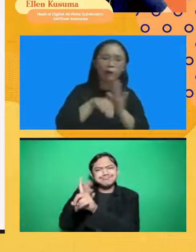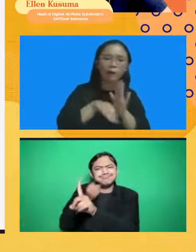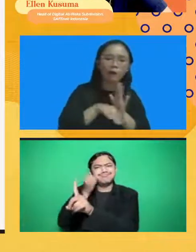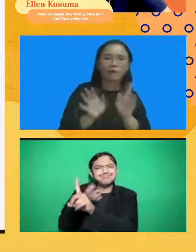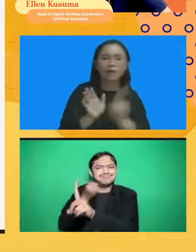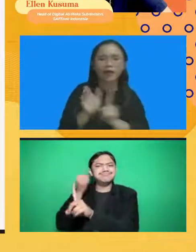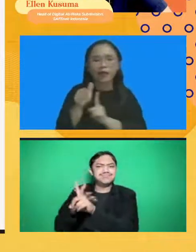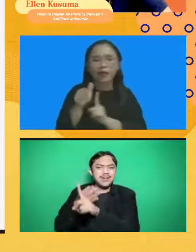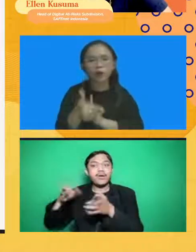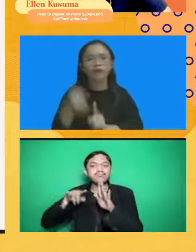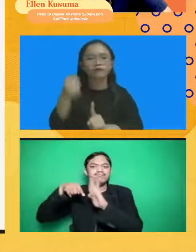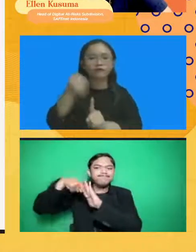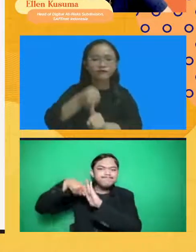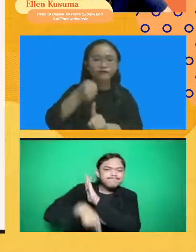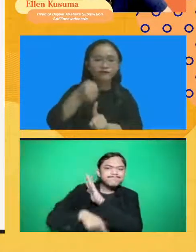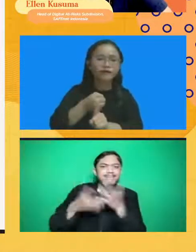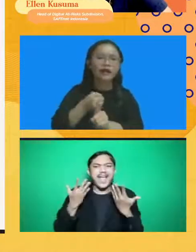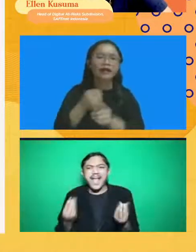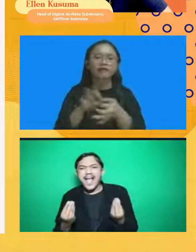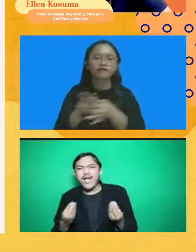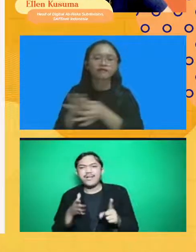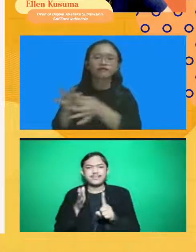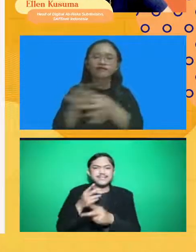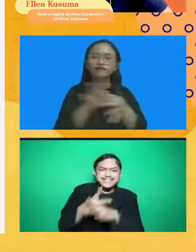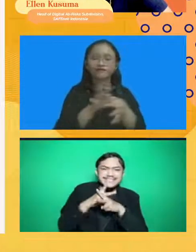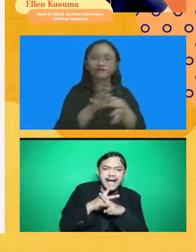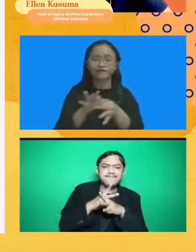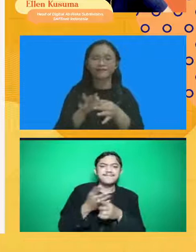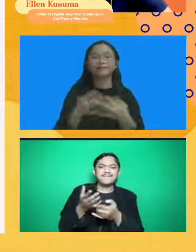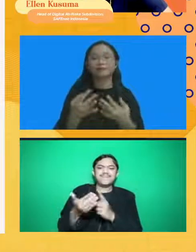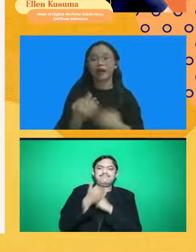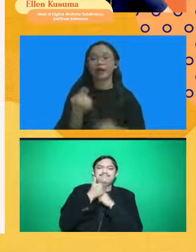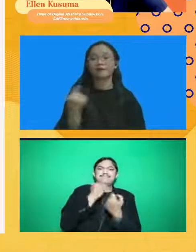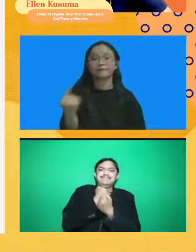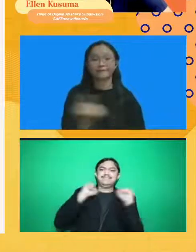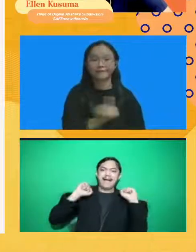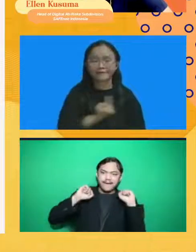rights defenders. So we are also